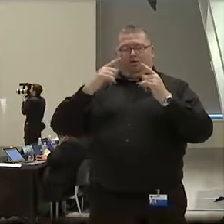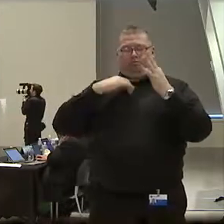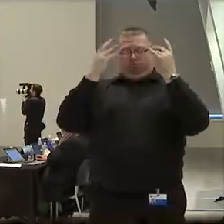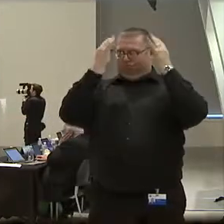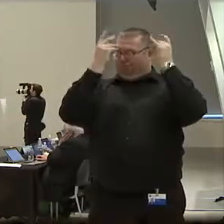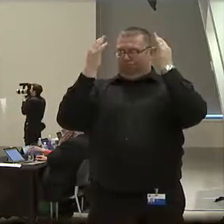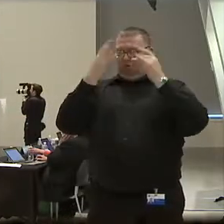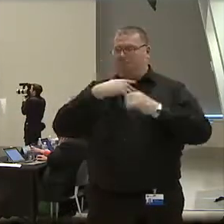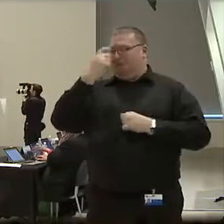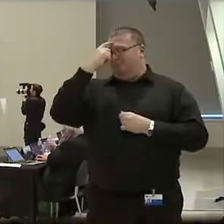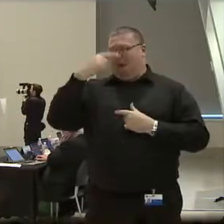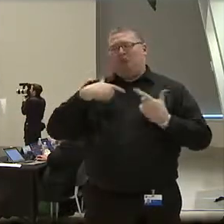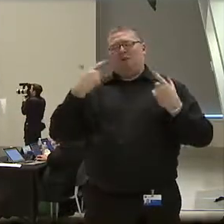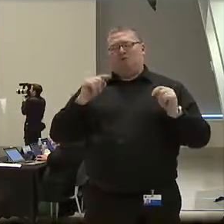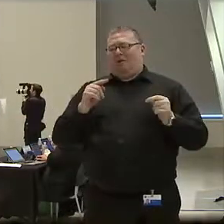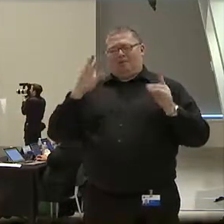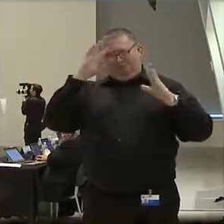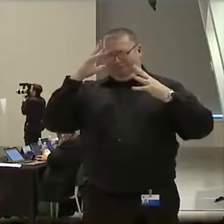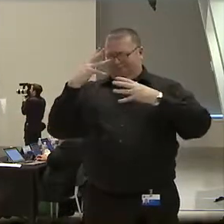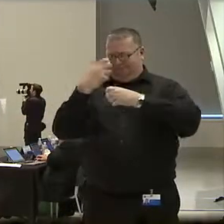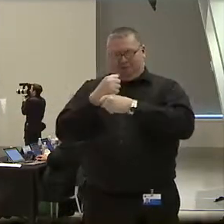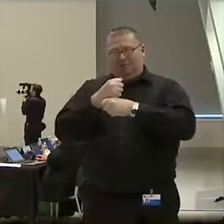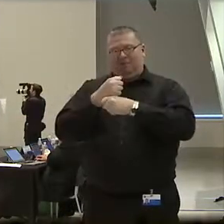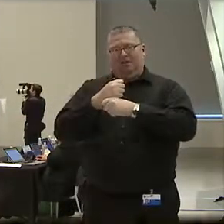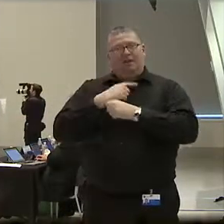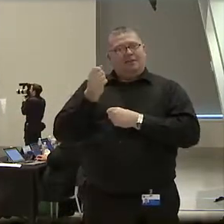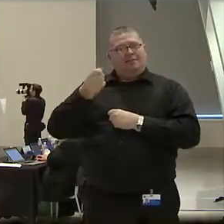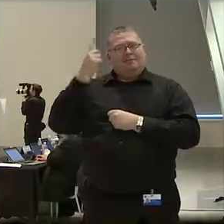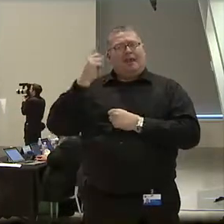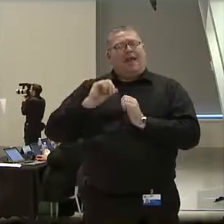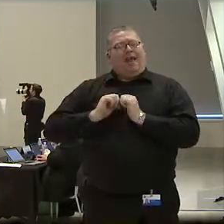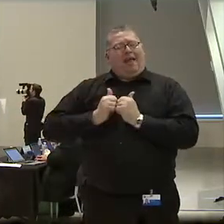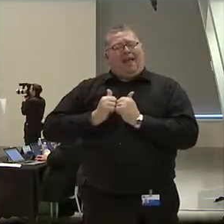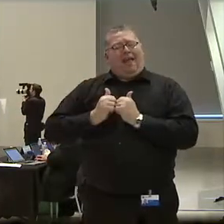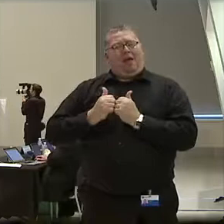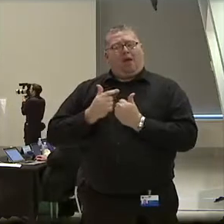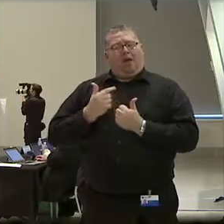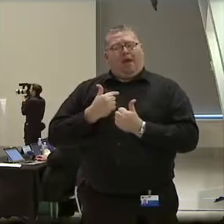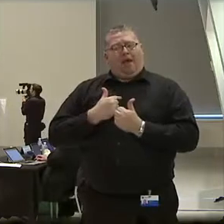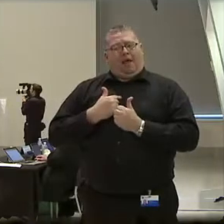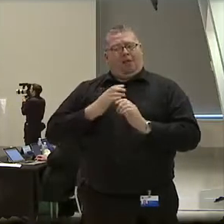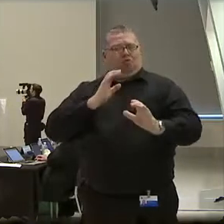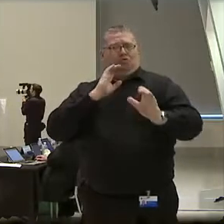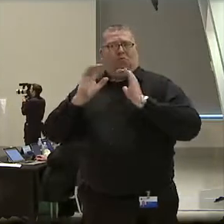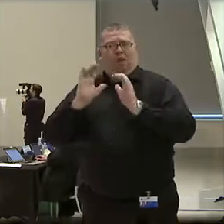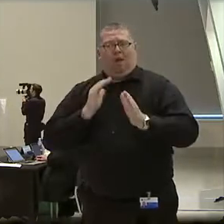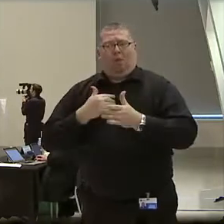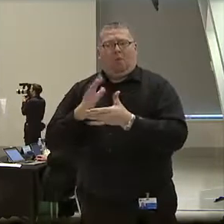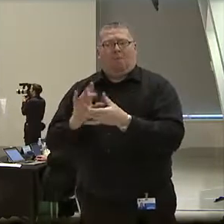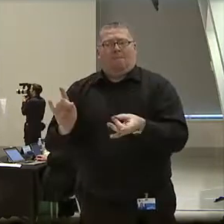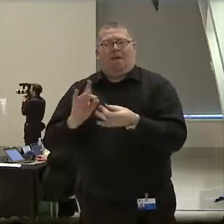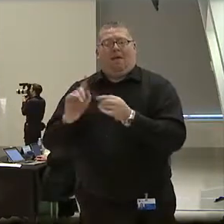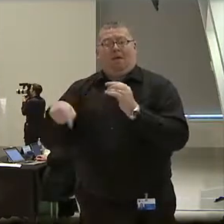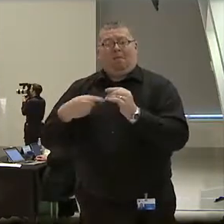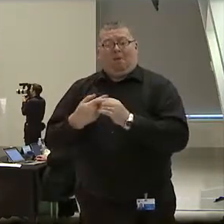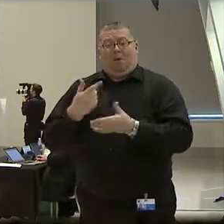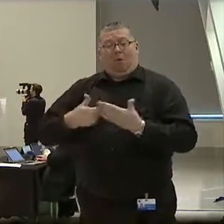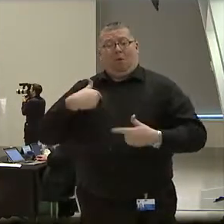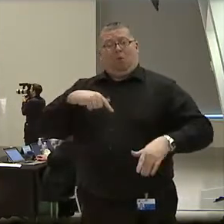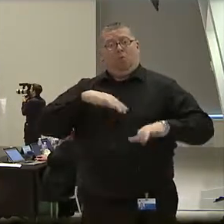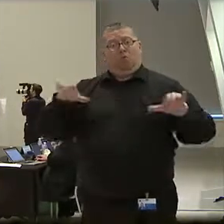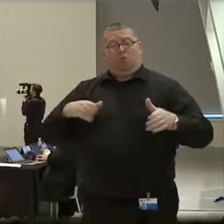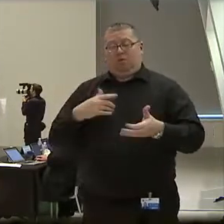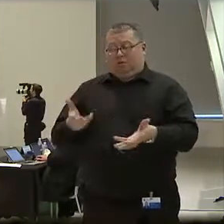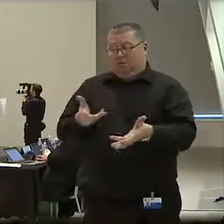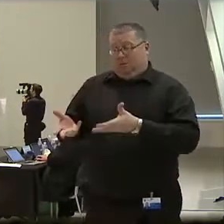right now, and I guess what I'm trying to coalesce together is how do we get the message out about these things and how the interaction between